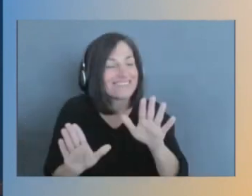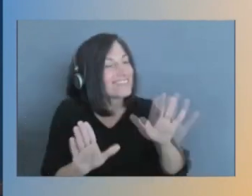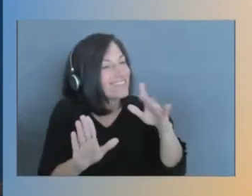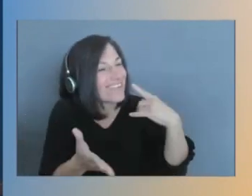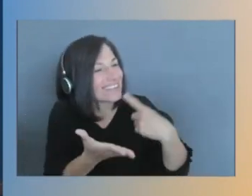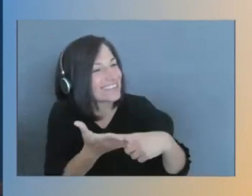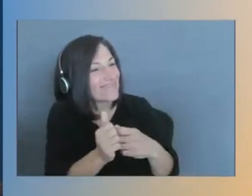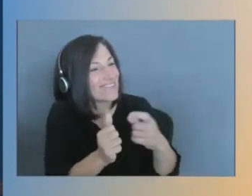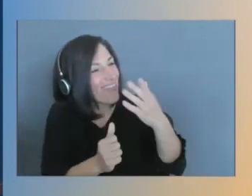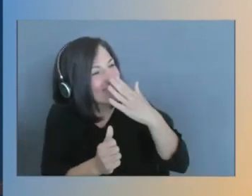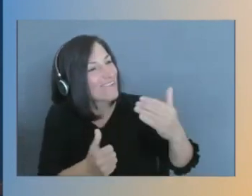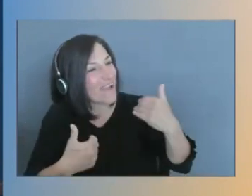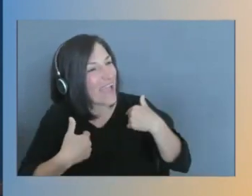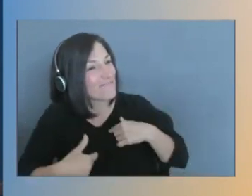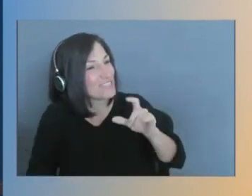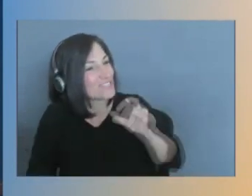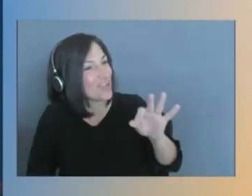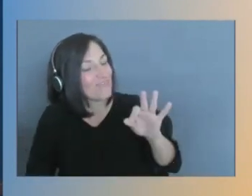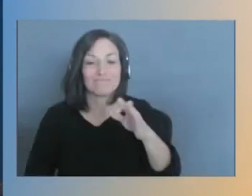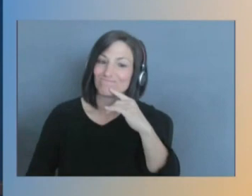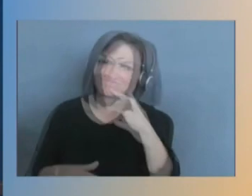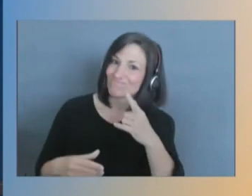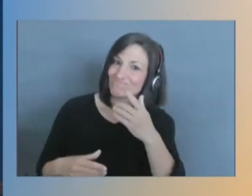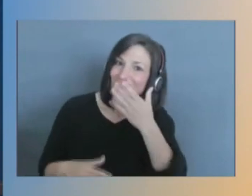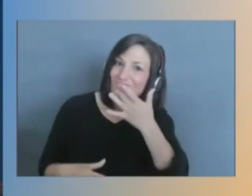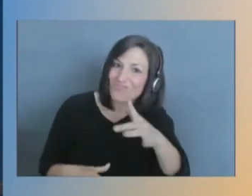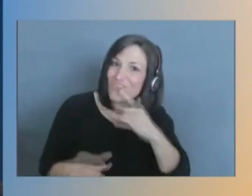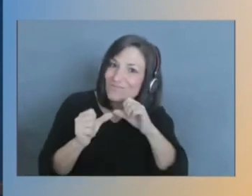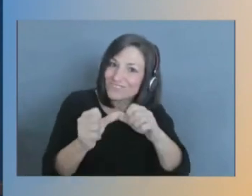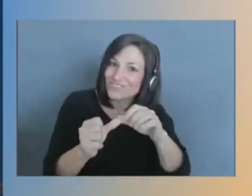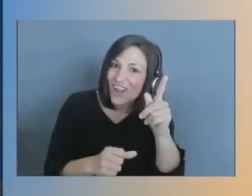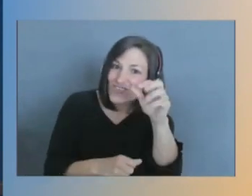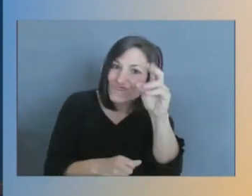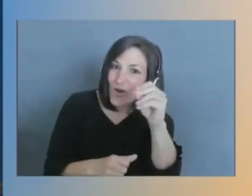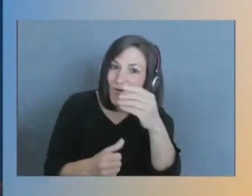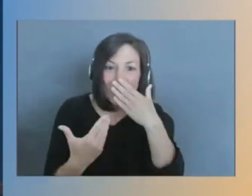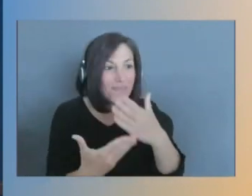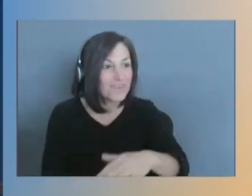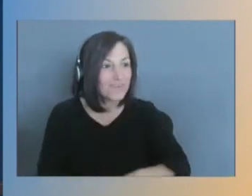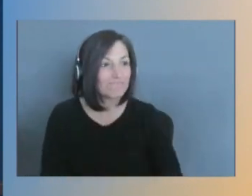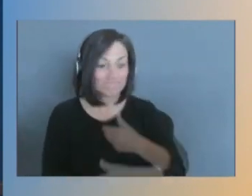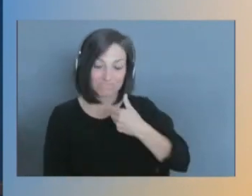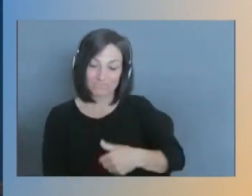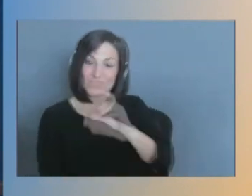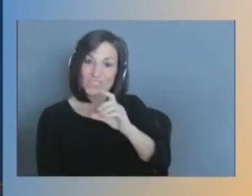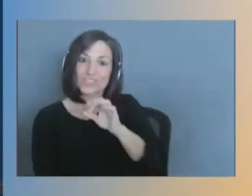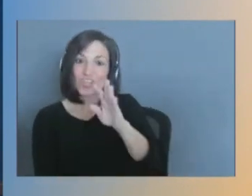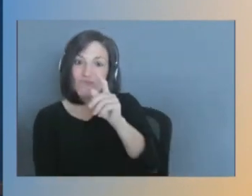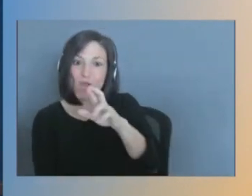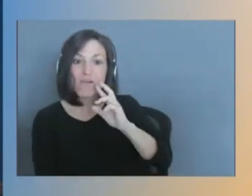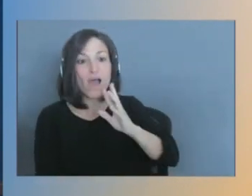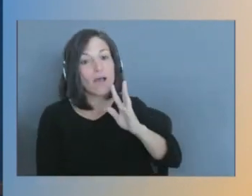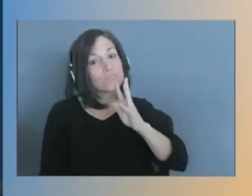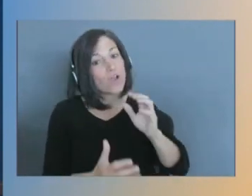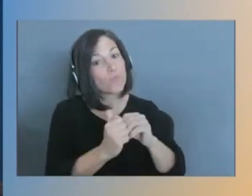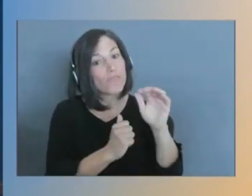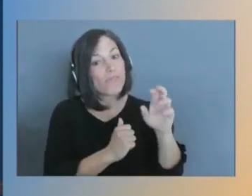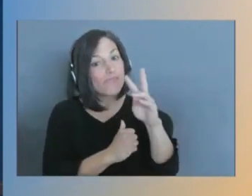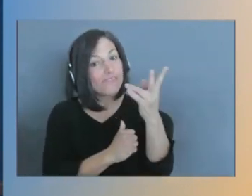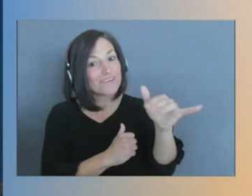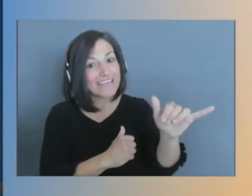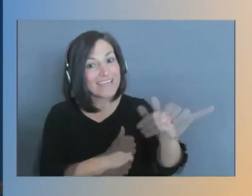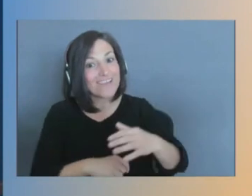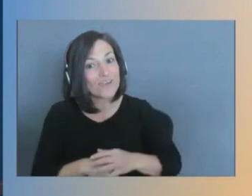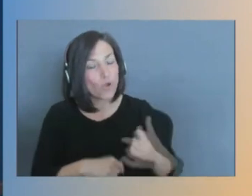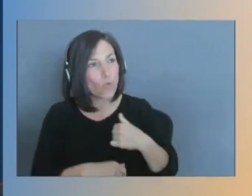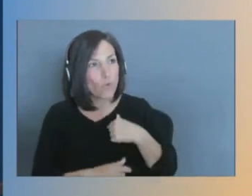Thanks for having me. Best of luck with continued Nitro. Thank you very much. This has been Jeff Barr, been speaking with Anthony, and I think we've learned quite a bit.